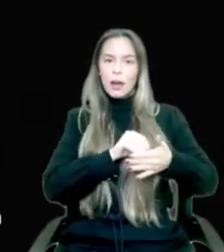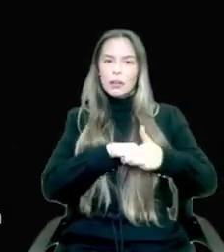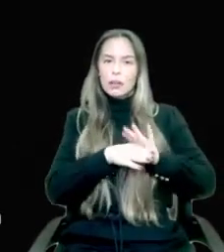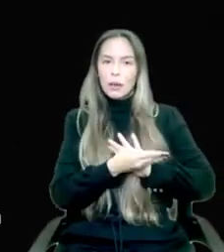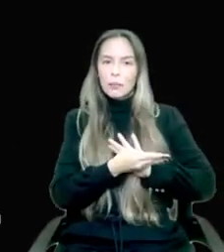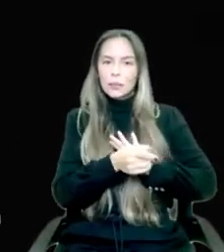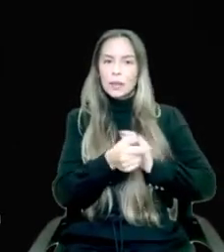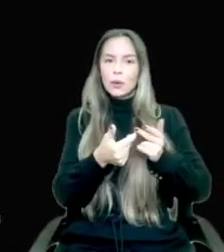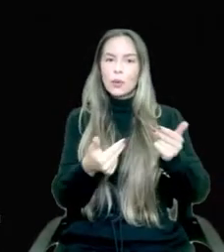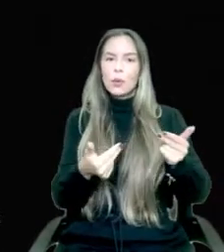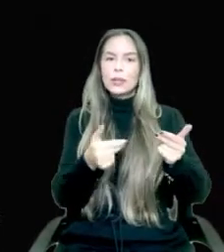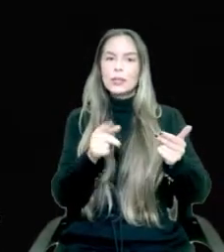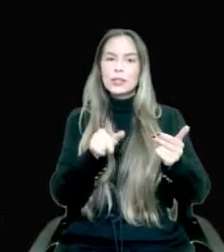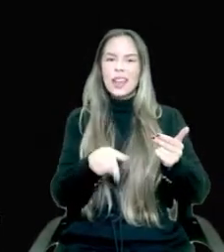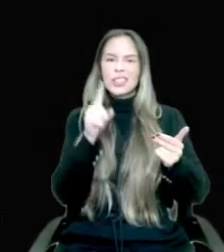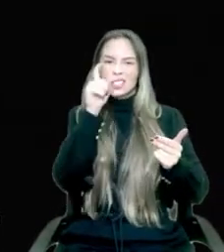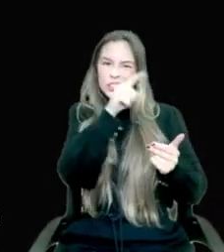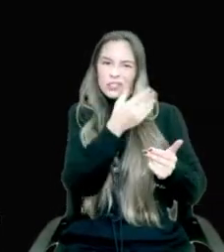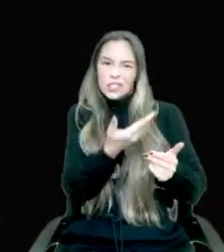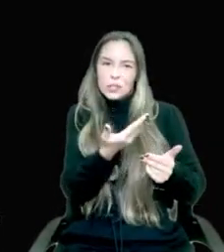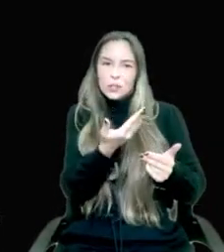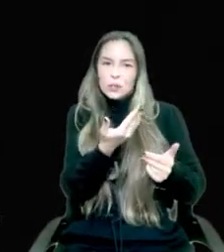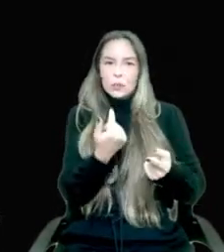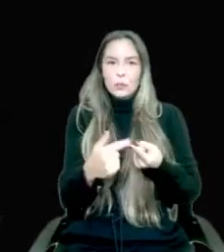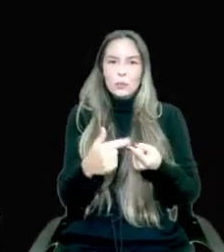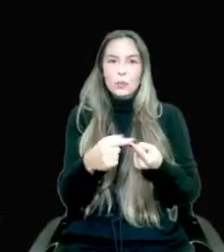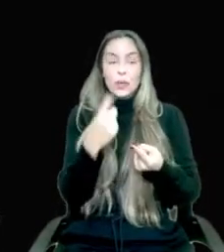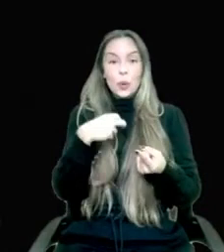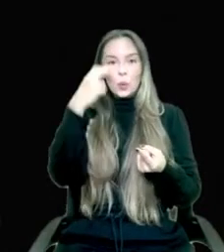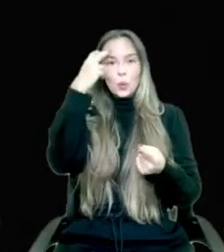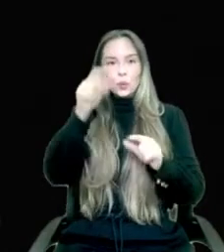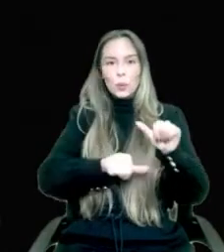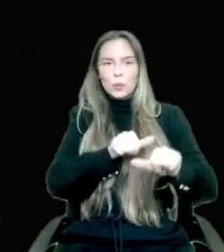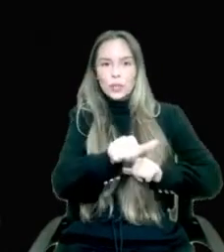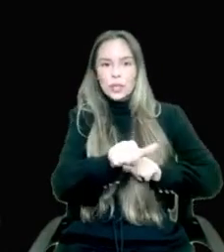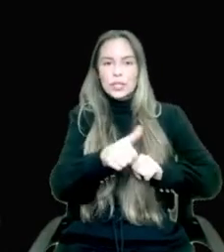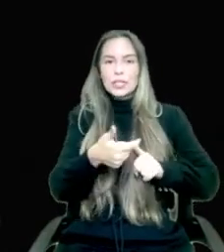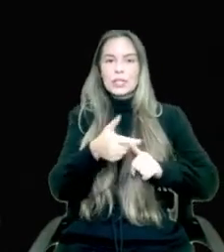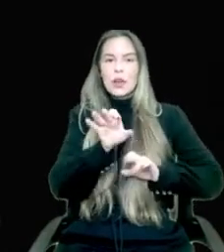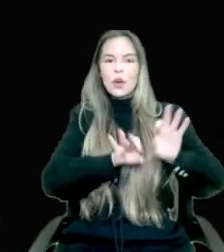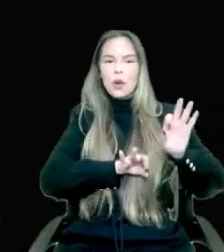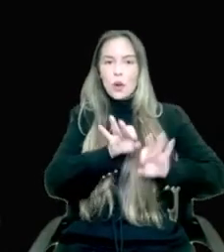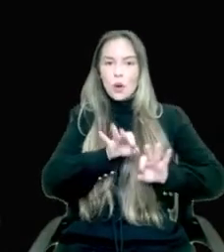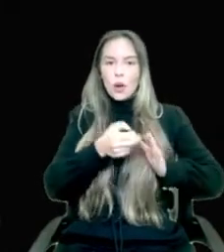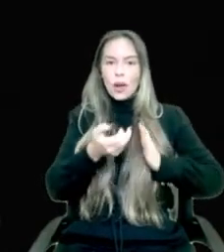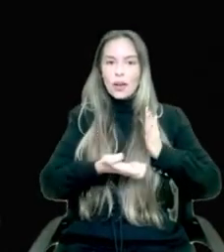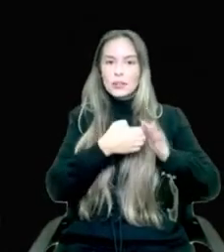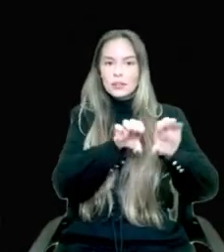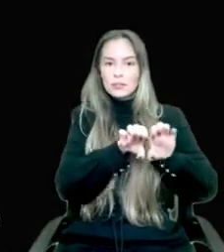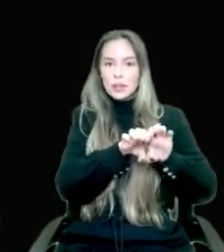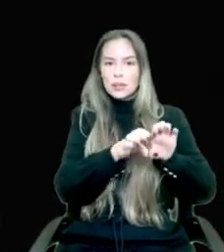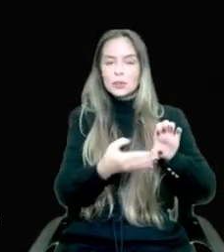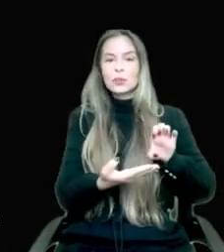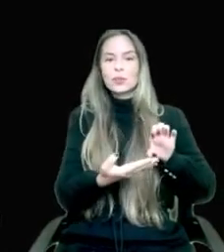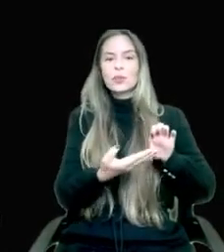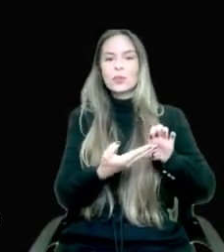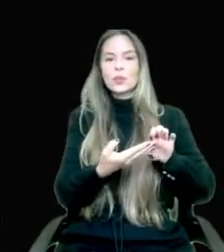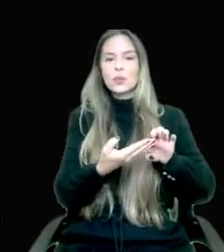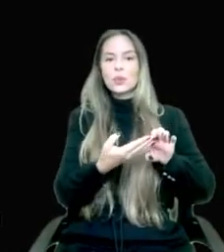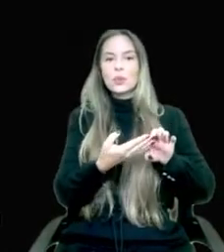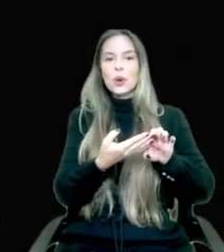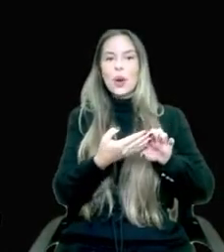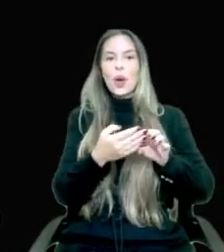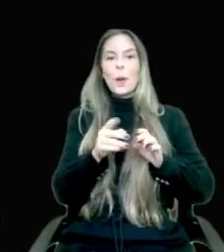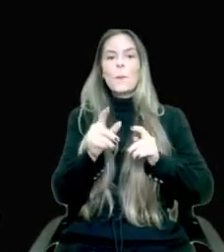be hard, right? The things like cultural change and organizational structure and governance models,